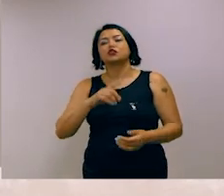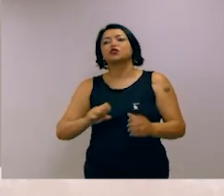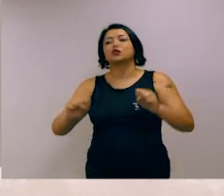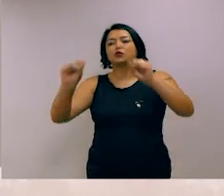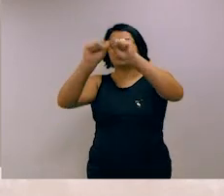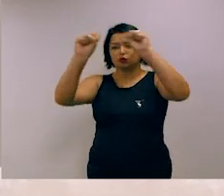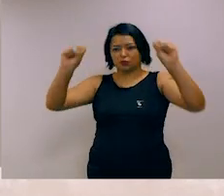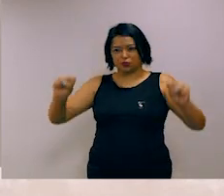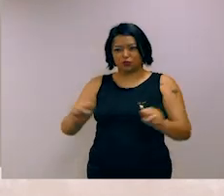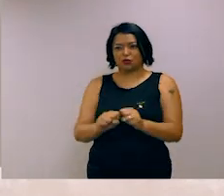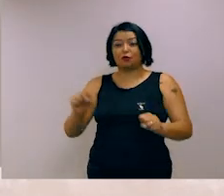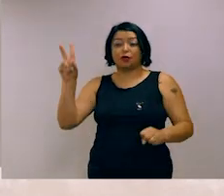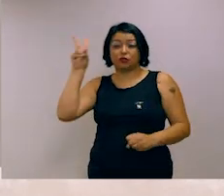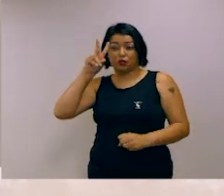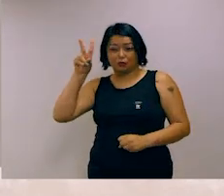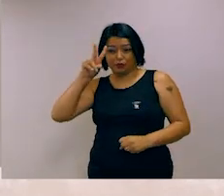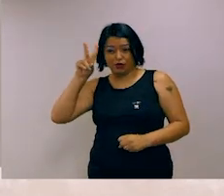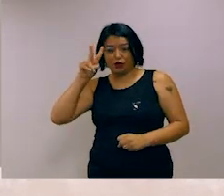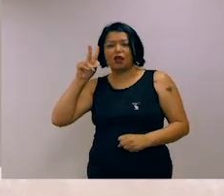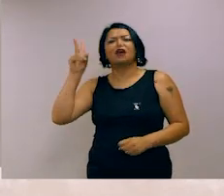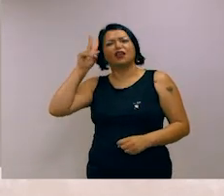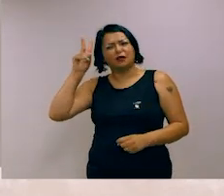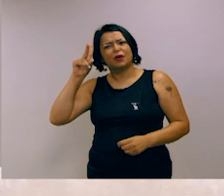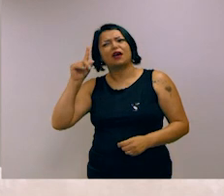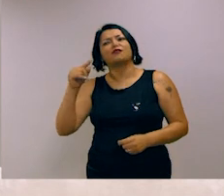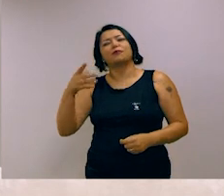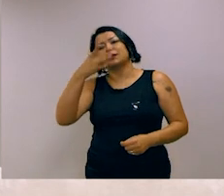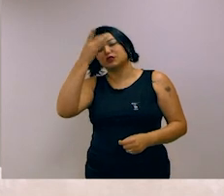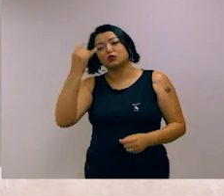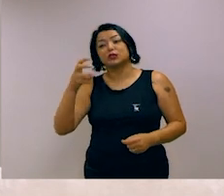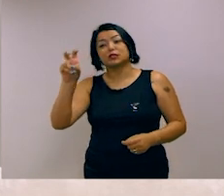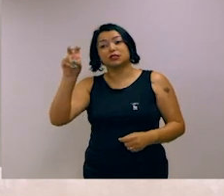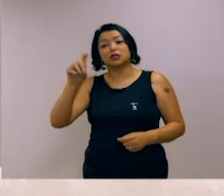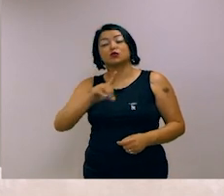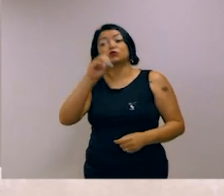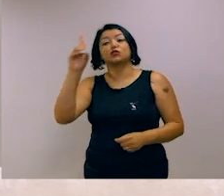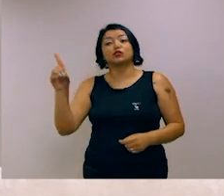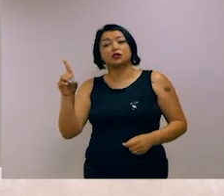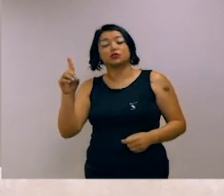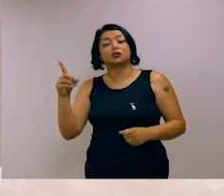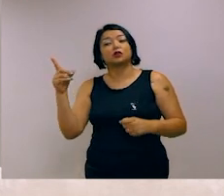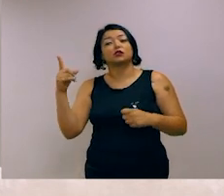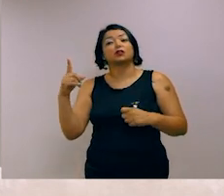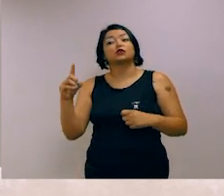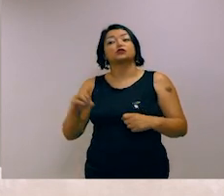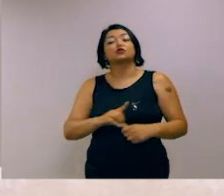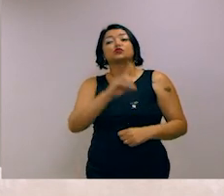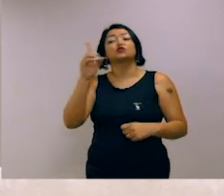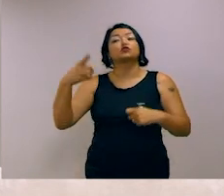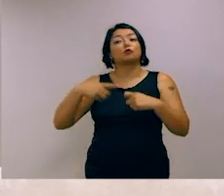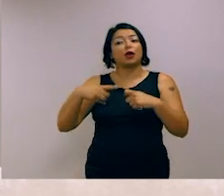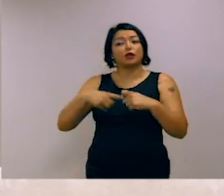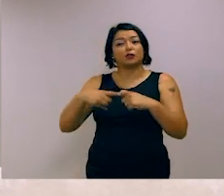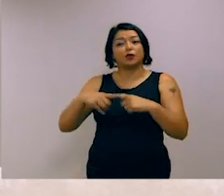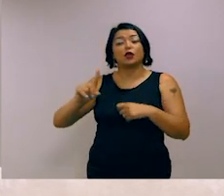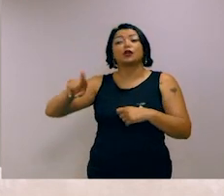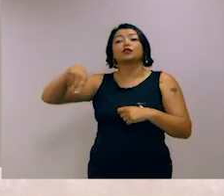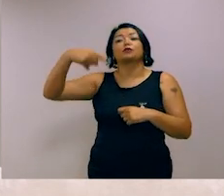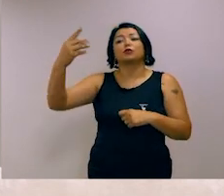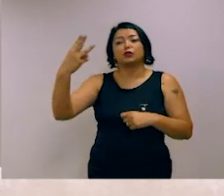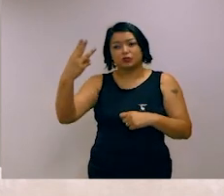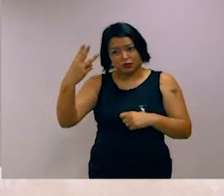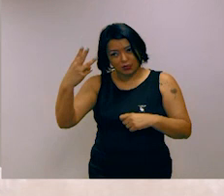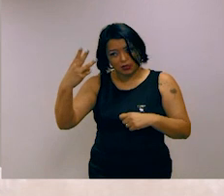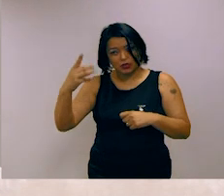the appointment, and the second reminder, 3 days before the appointment. And the reminder was basically very dry and